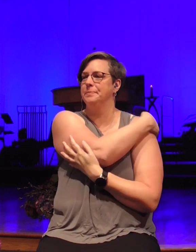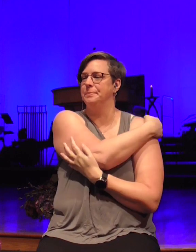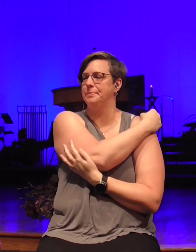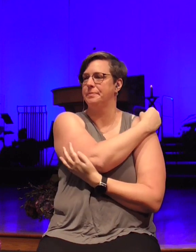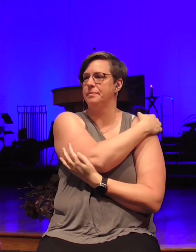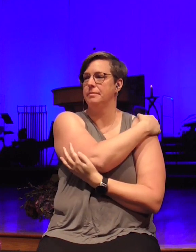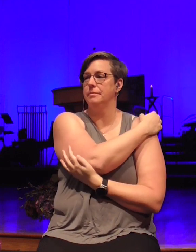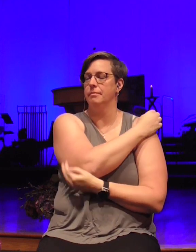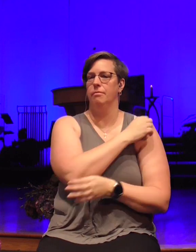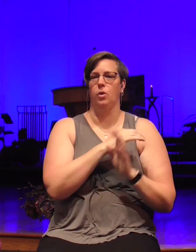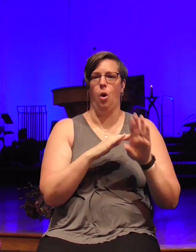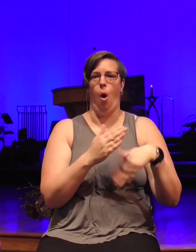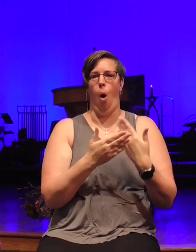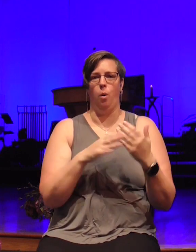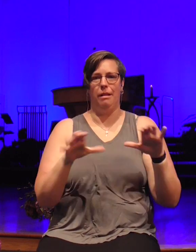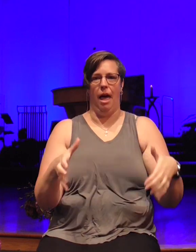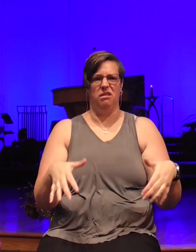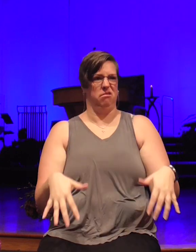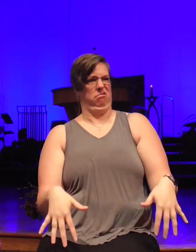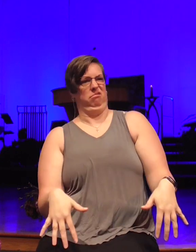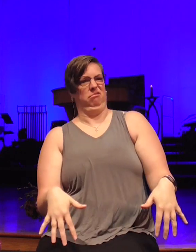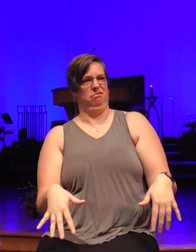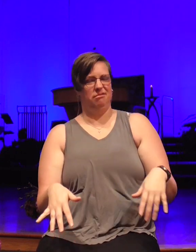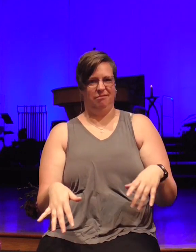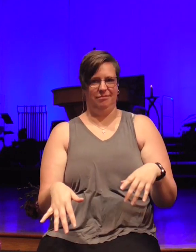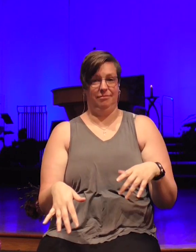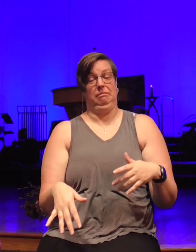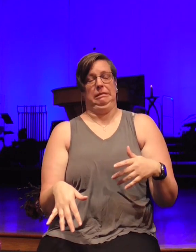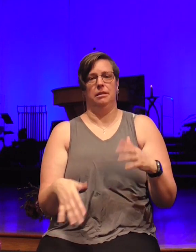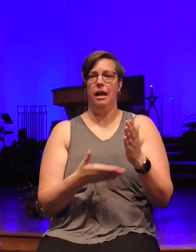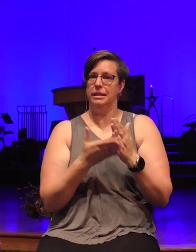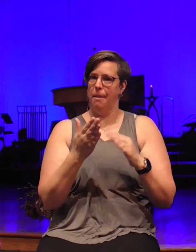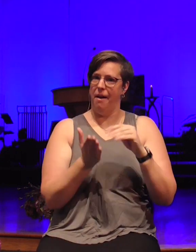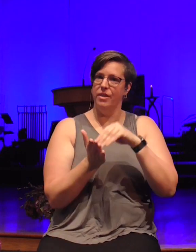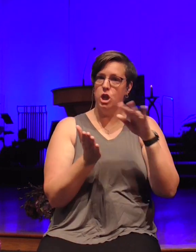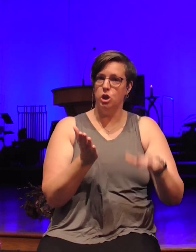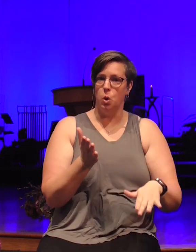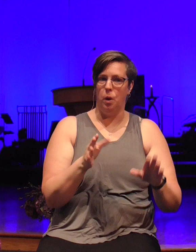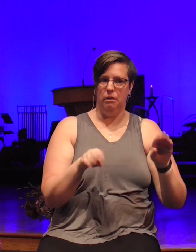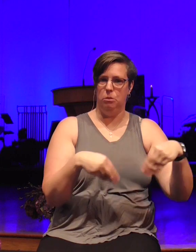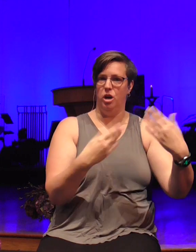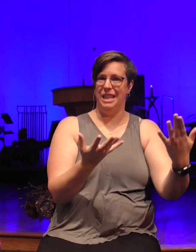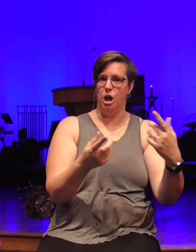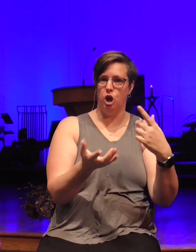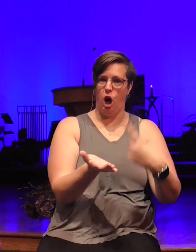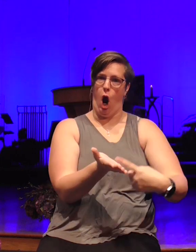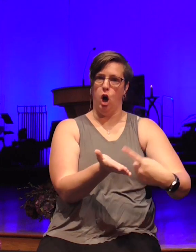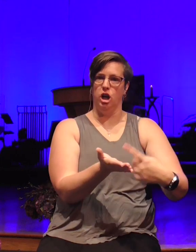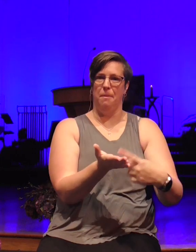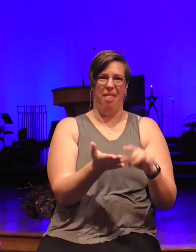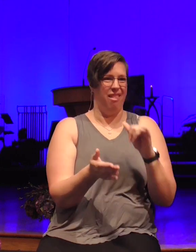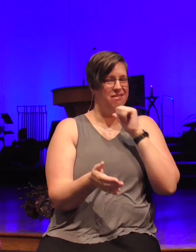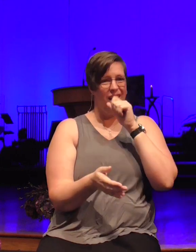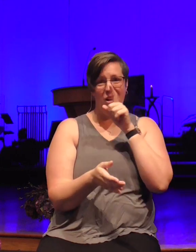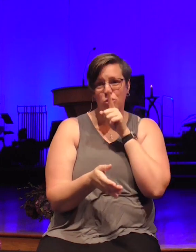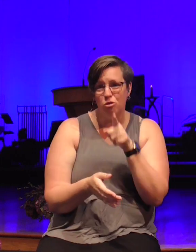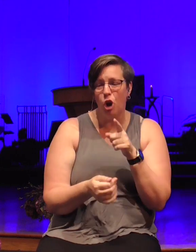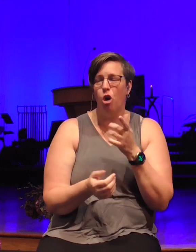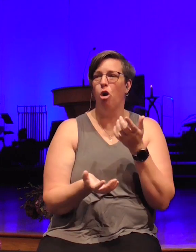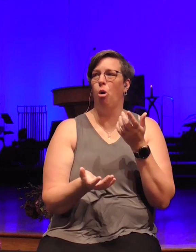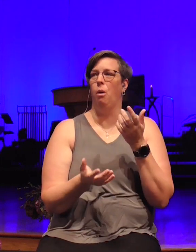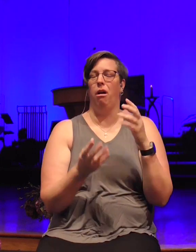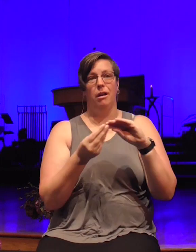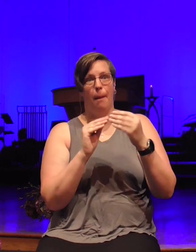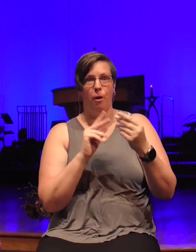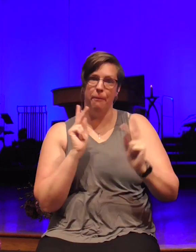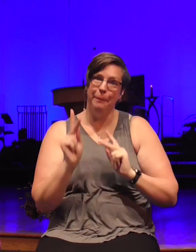And the whole class kind of was like taken aback. And some of the students tried to present her with an argument that just couldn't be true with the number